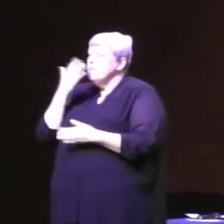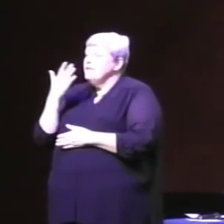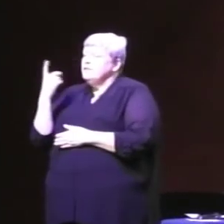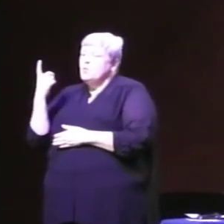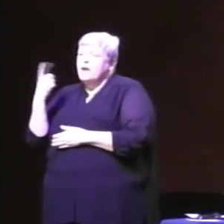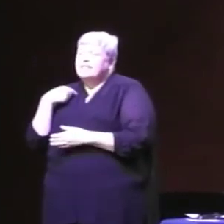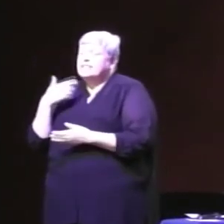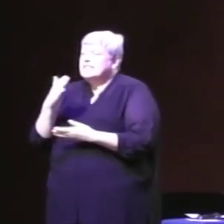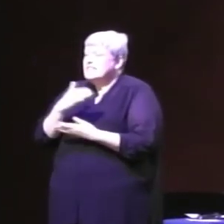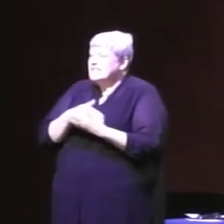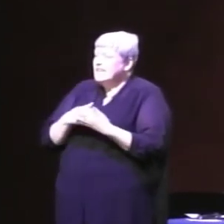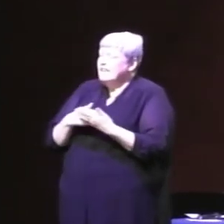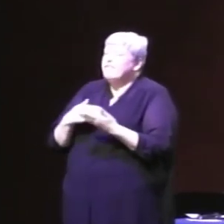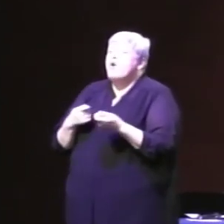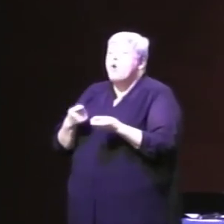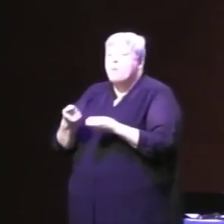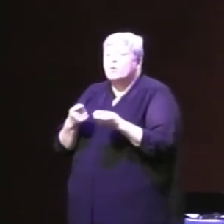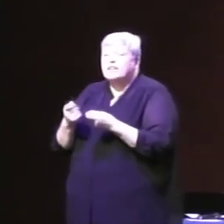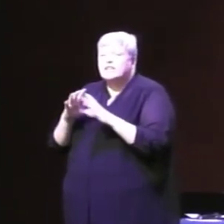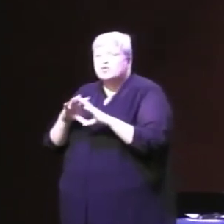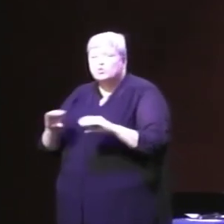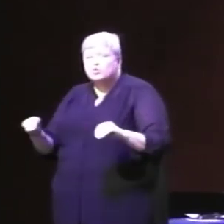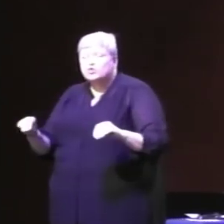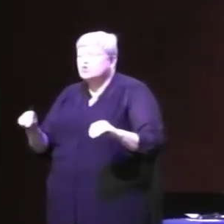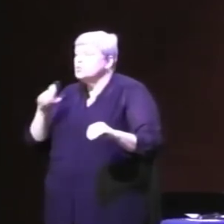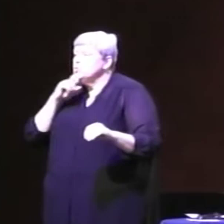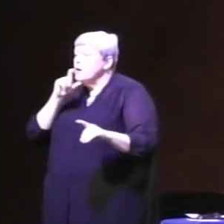safe operating solutions to be moved by community.